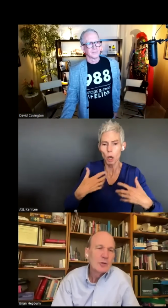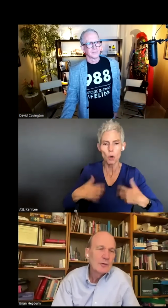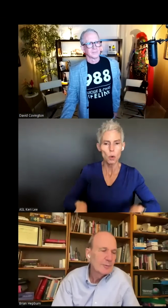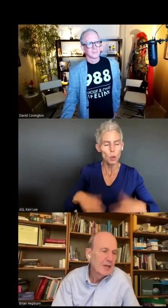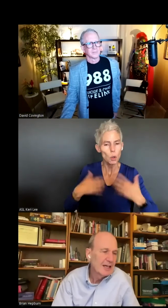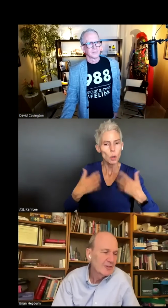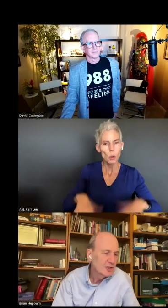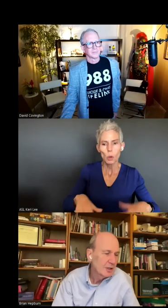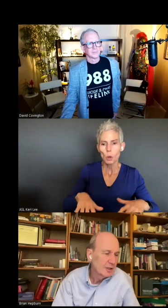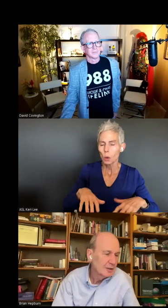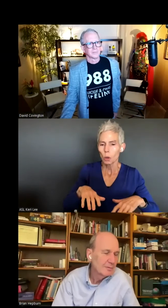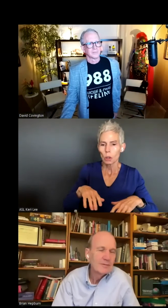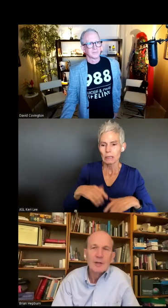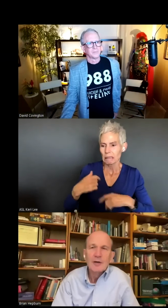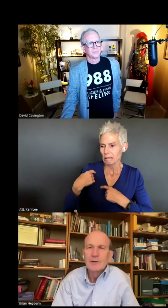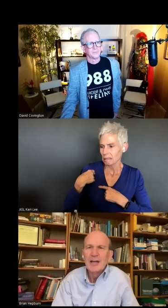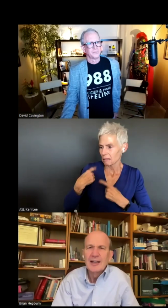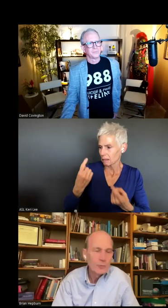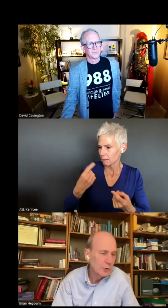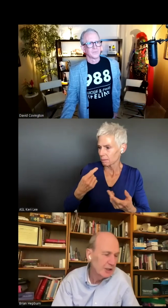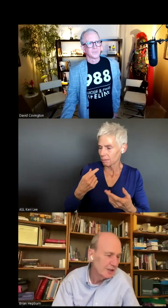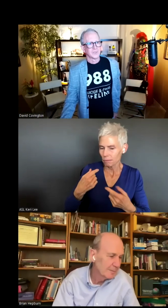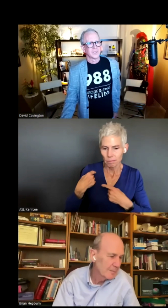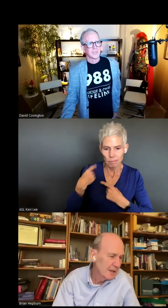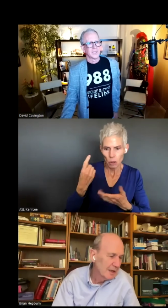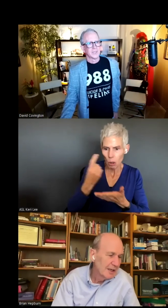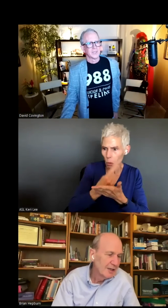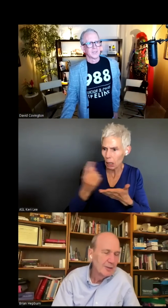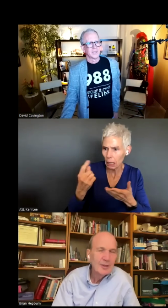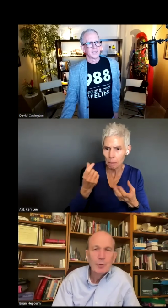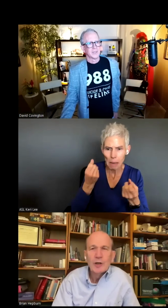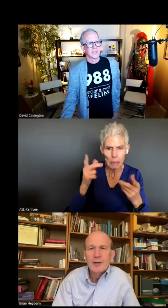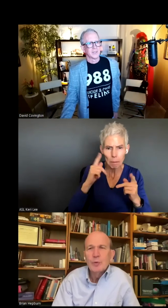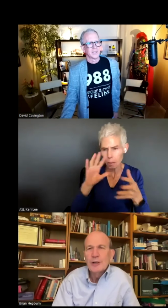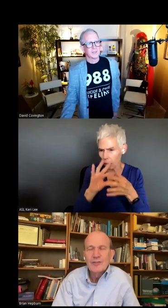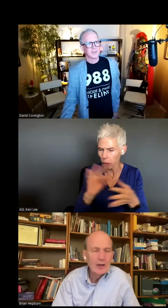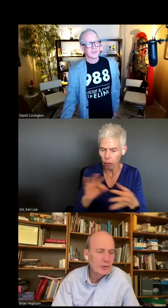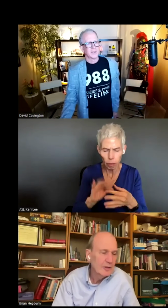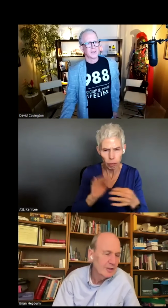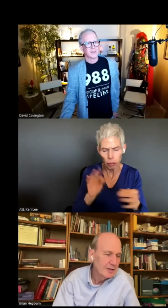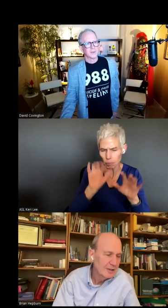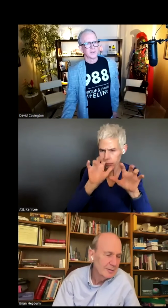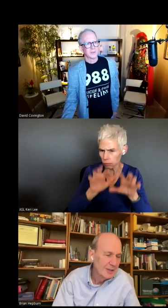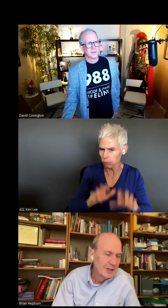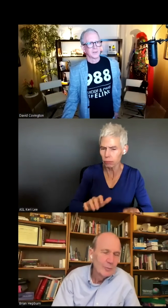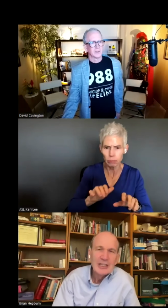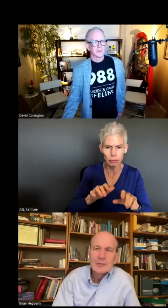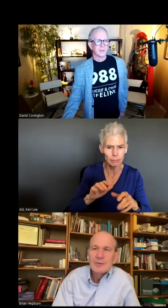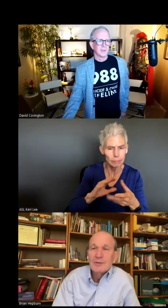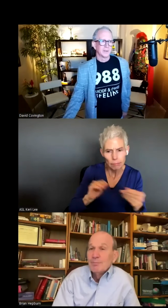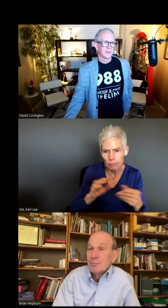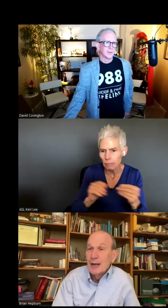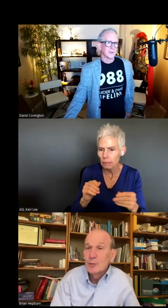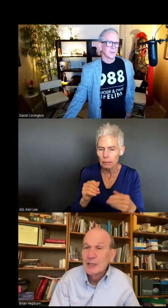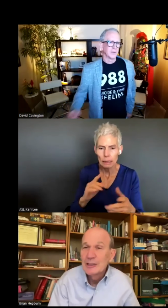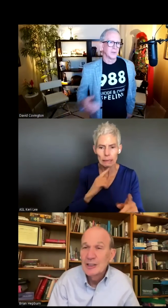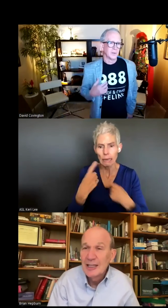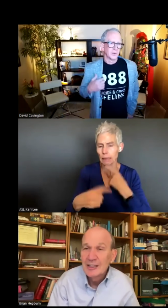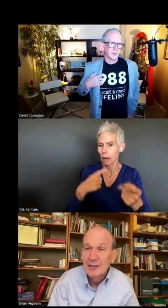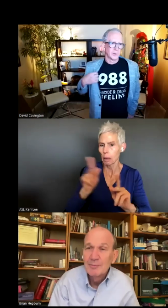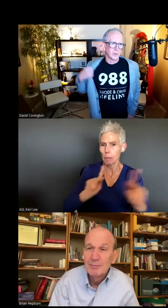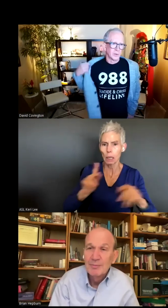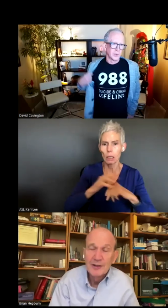came out over the past week. It points out that we need